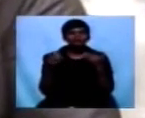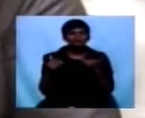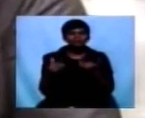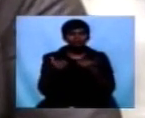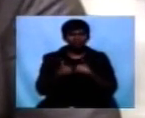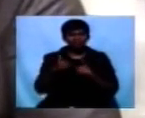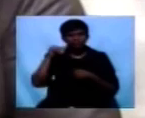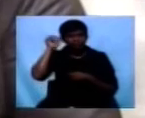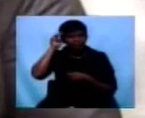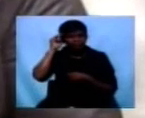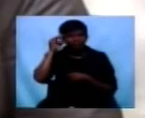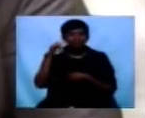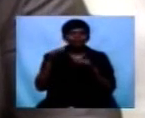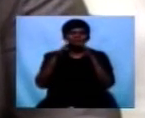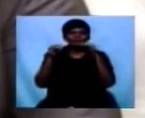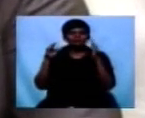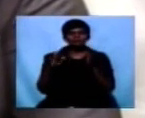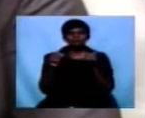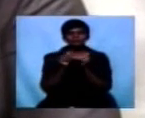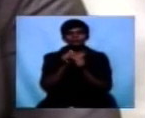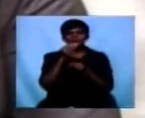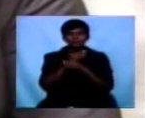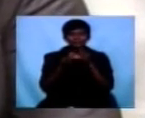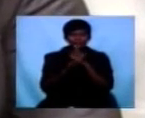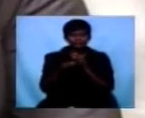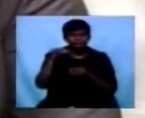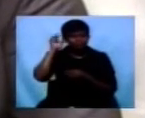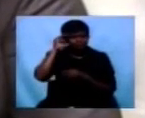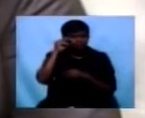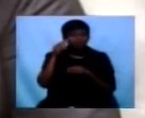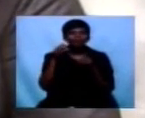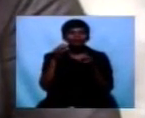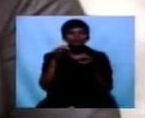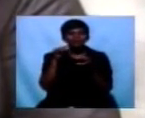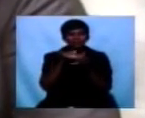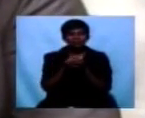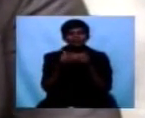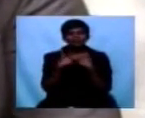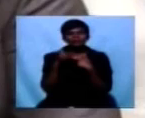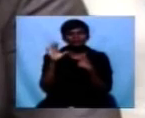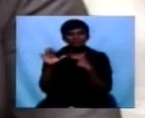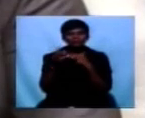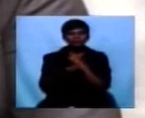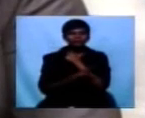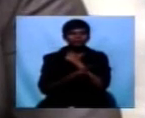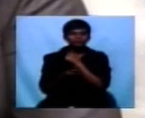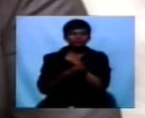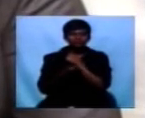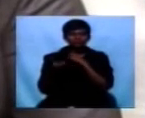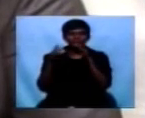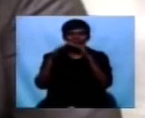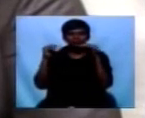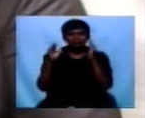a Ministry of Housing and Infrastructure. The ministry is comprised of the following: the Department of Housing